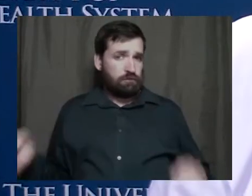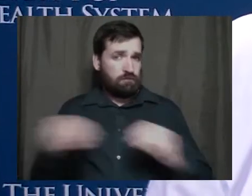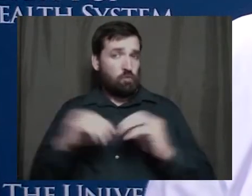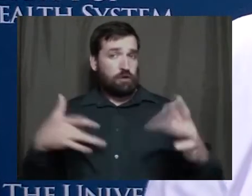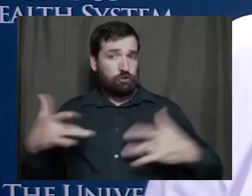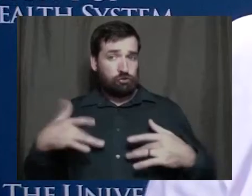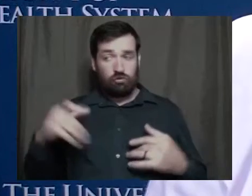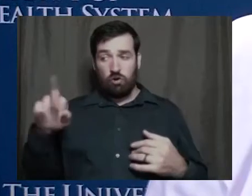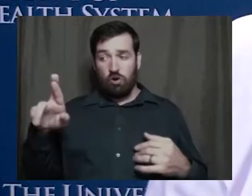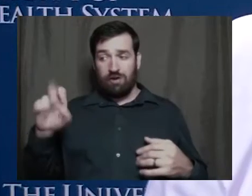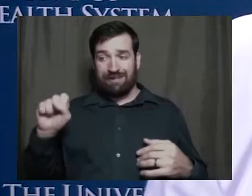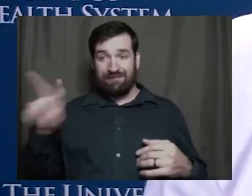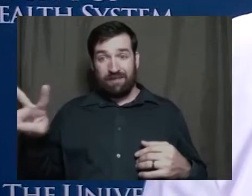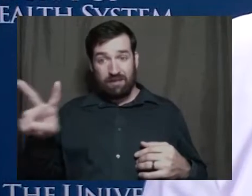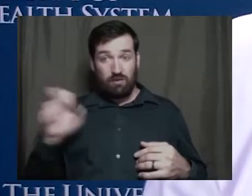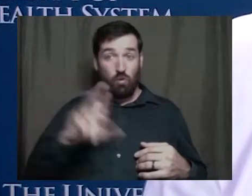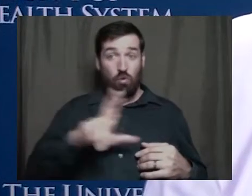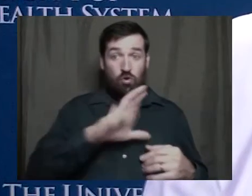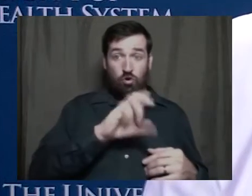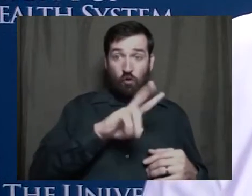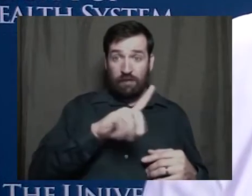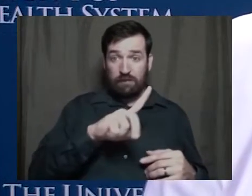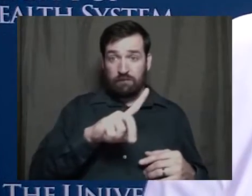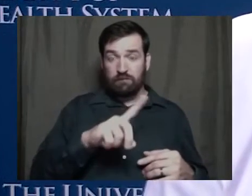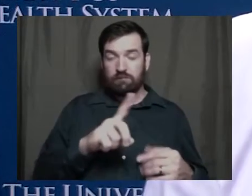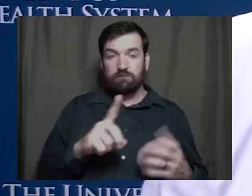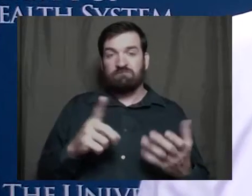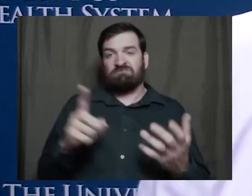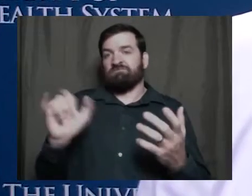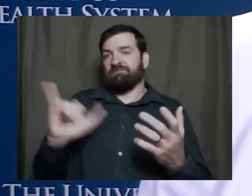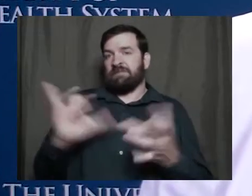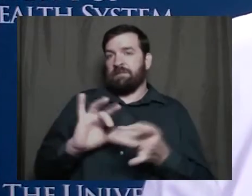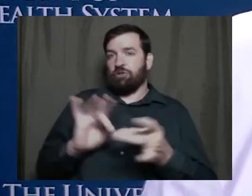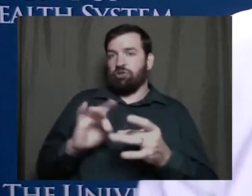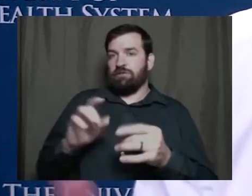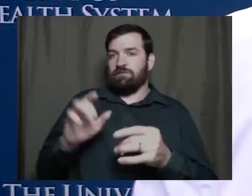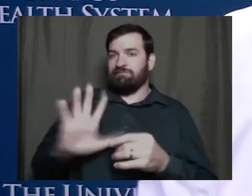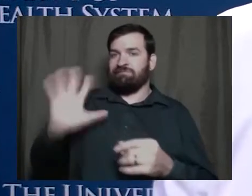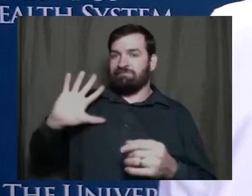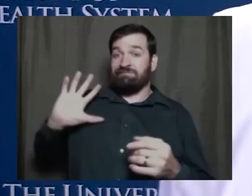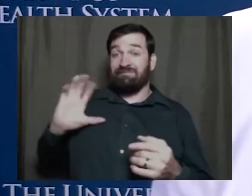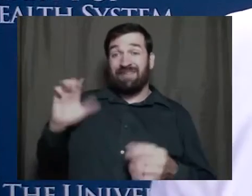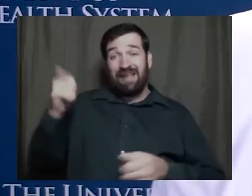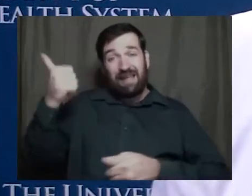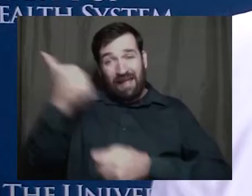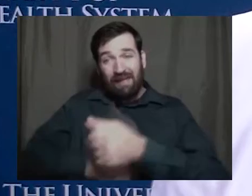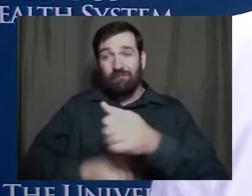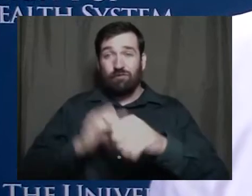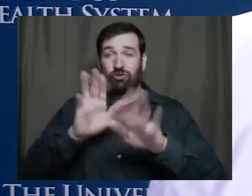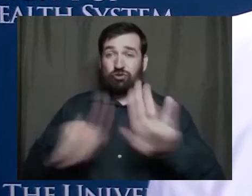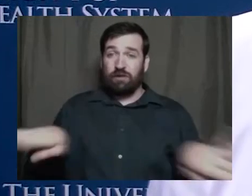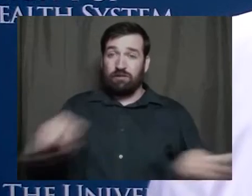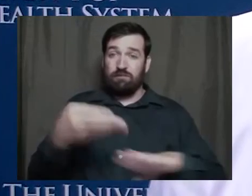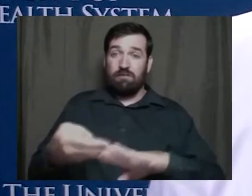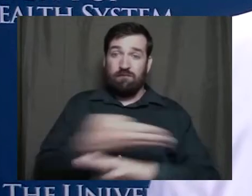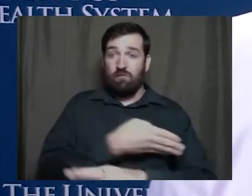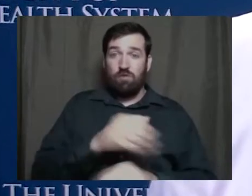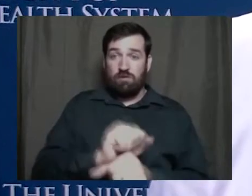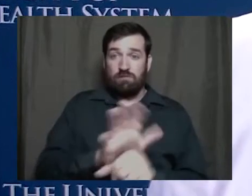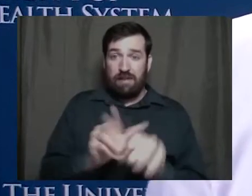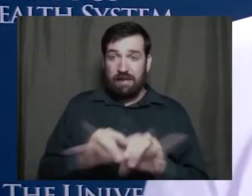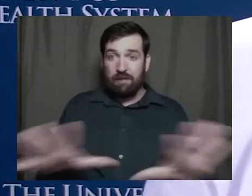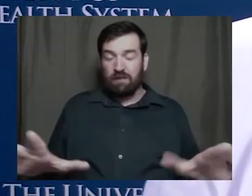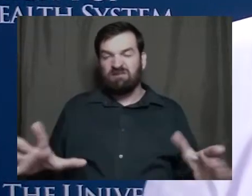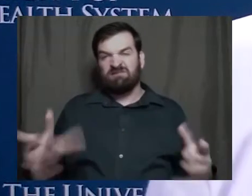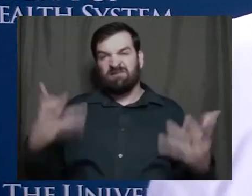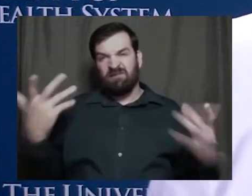COVID, well, like I said earlier, almost every single child before the pandemic probably had been infected with